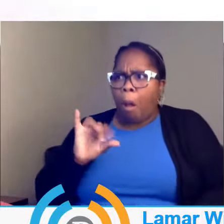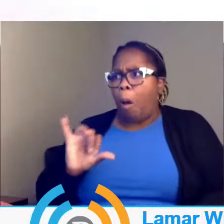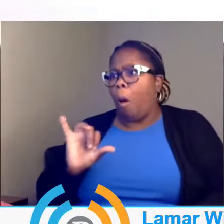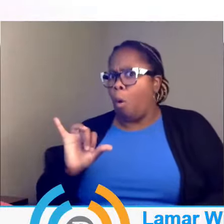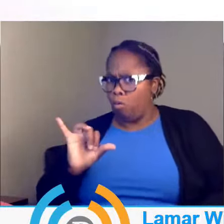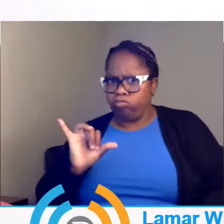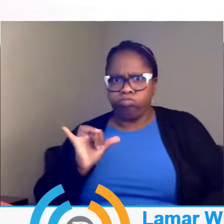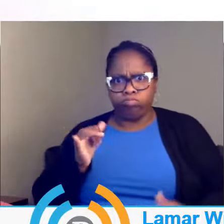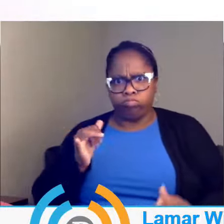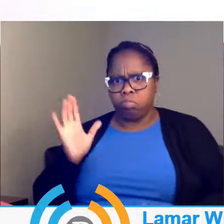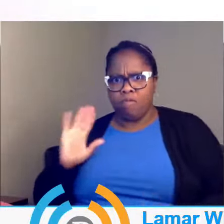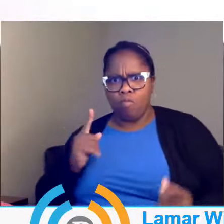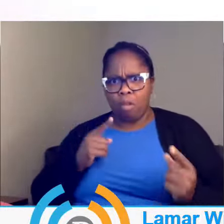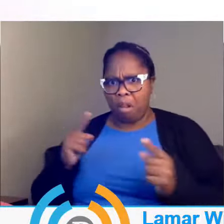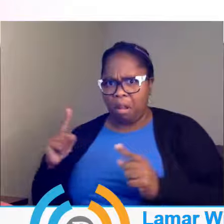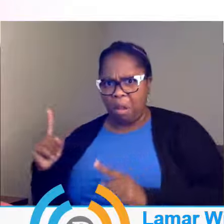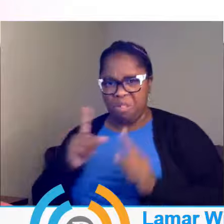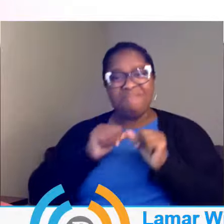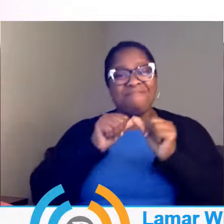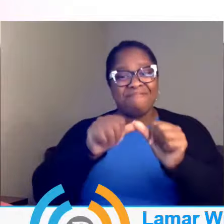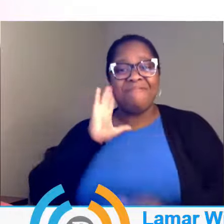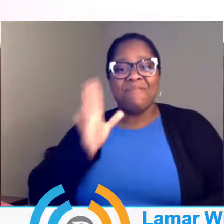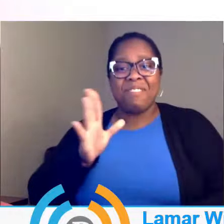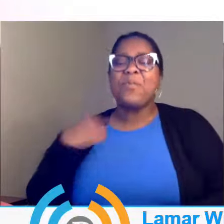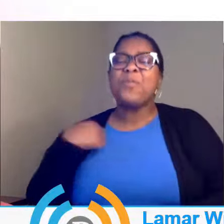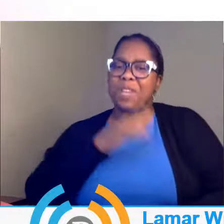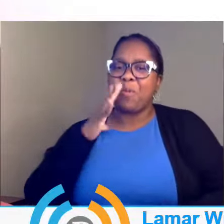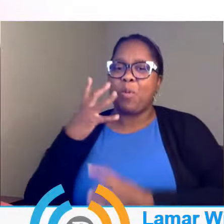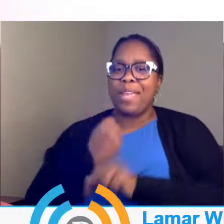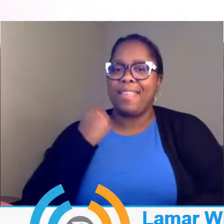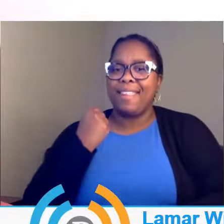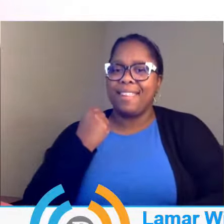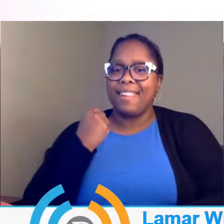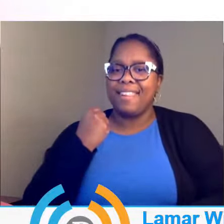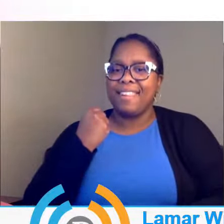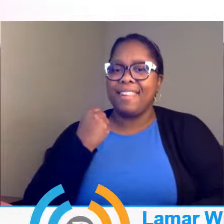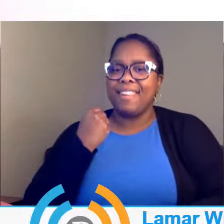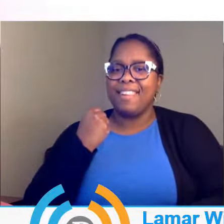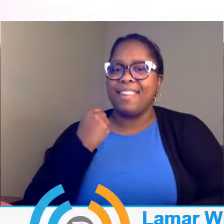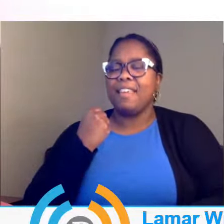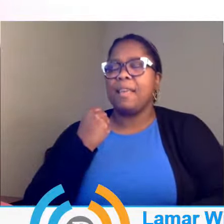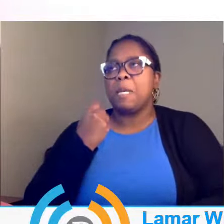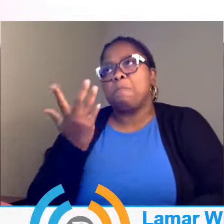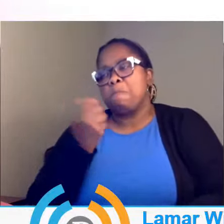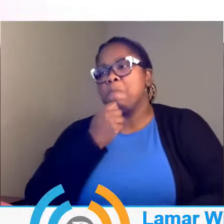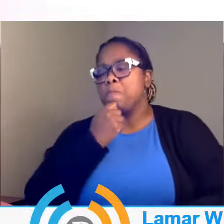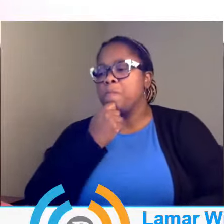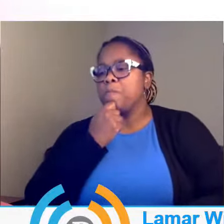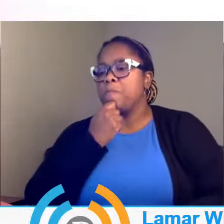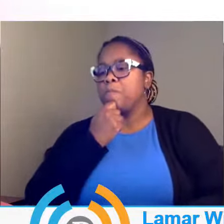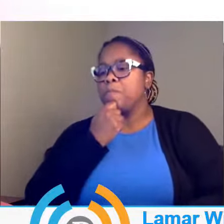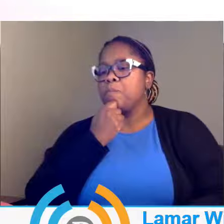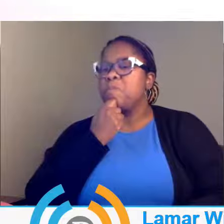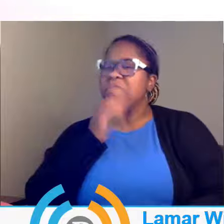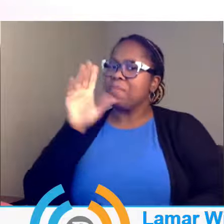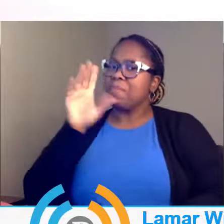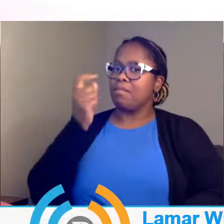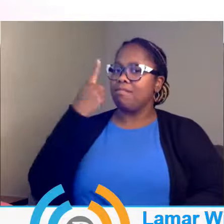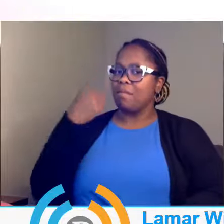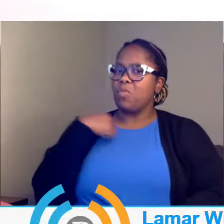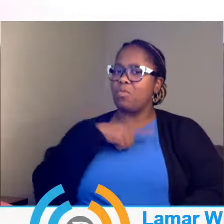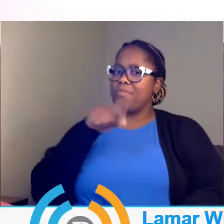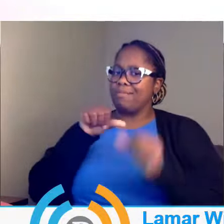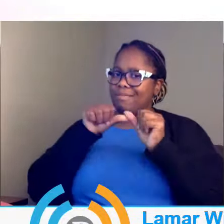will win. But I think that we need to continue to focus our